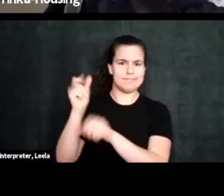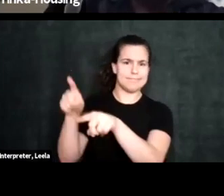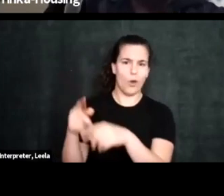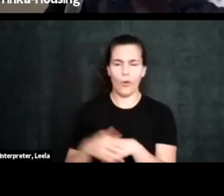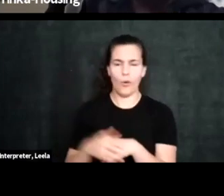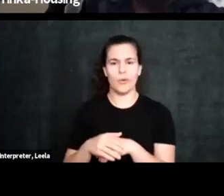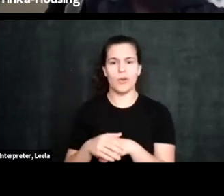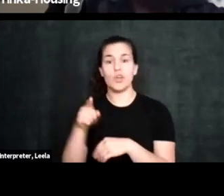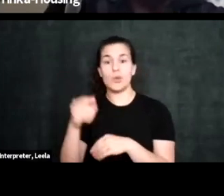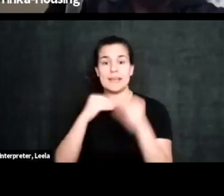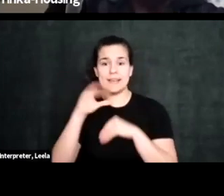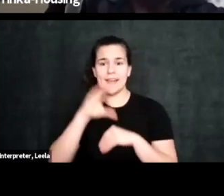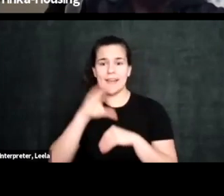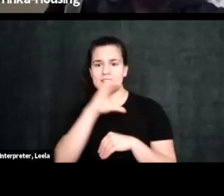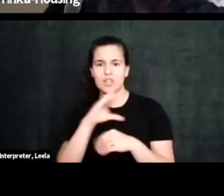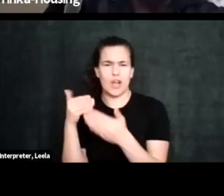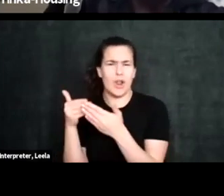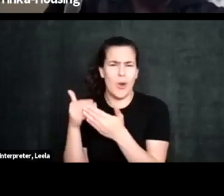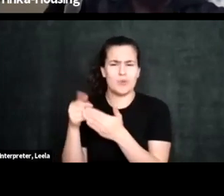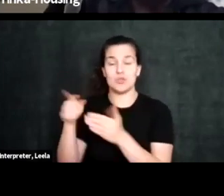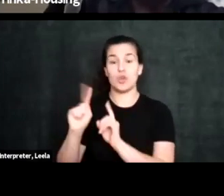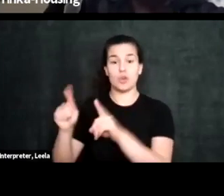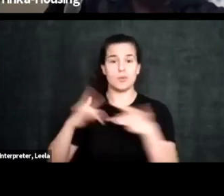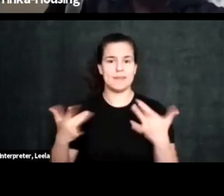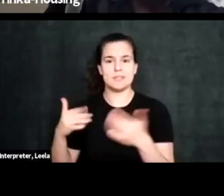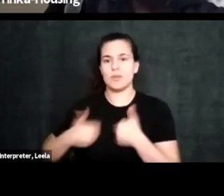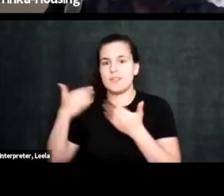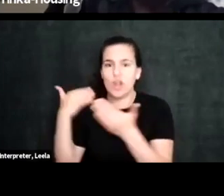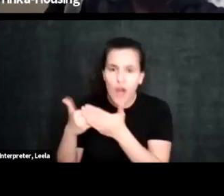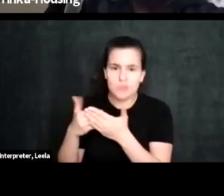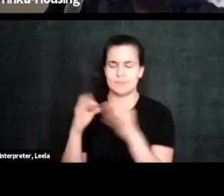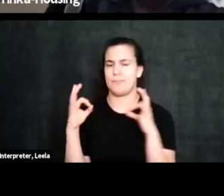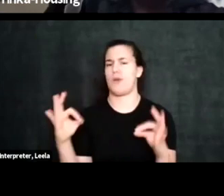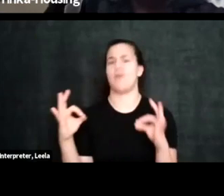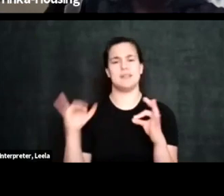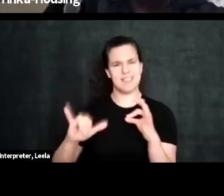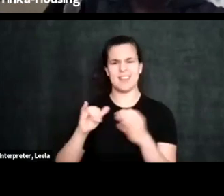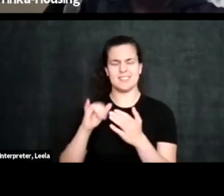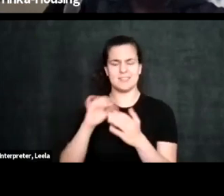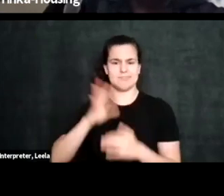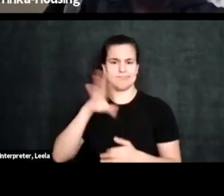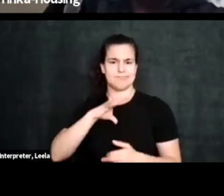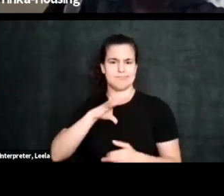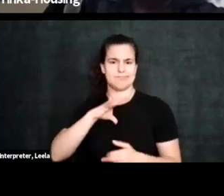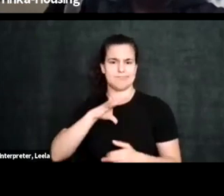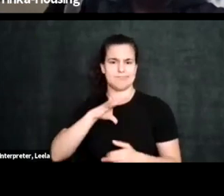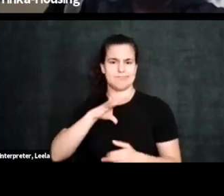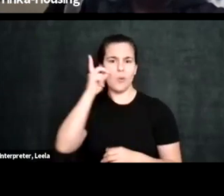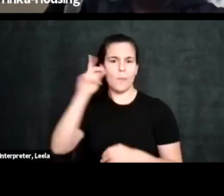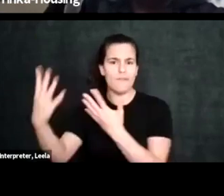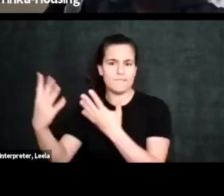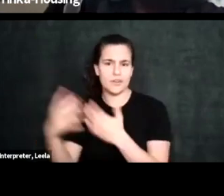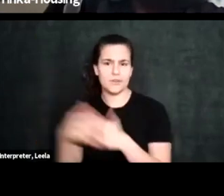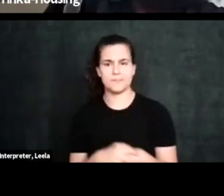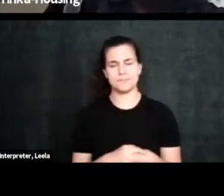at the dining hall. You're in close proximity to this, the different amenities that we offer, not just in residence life, but on campus as